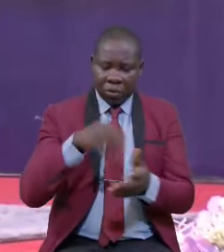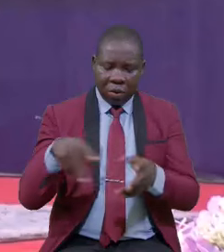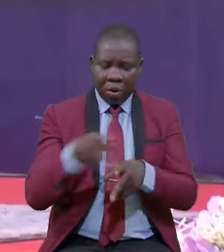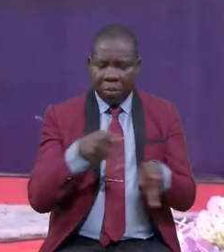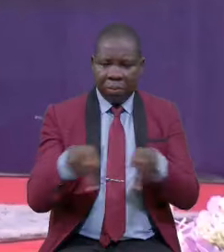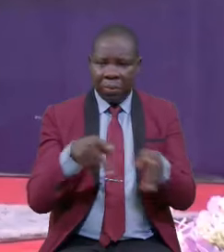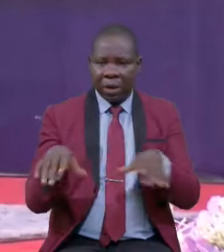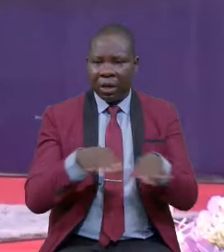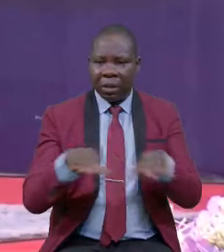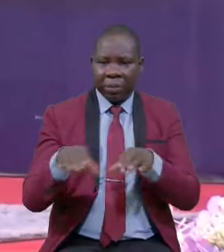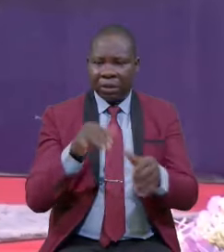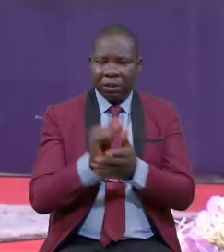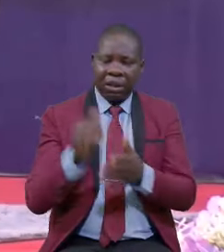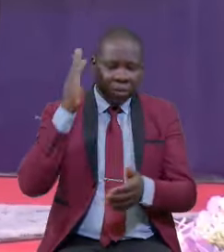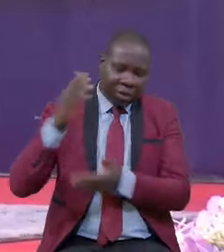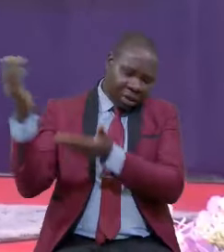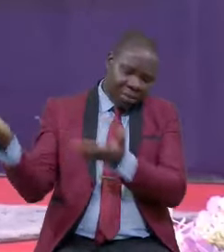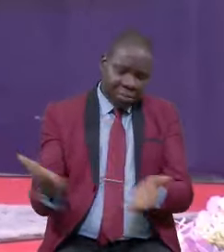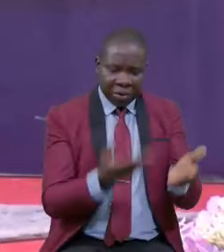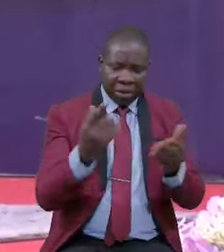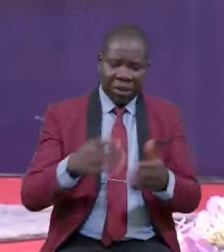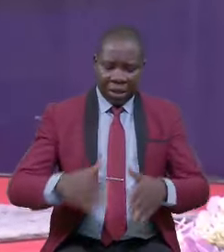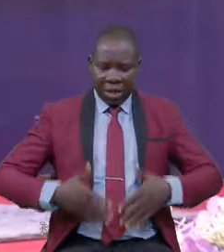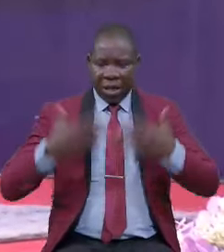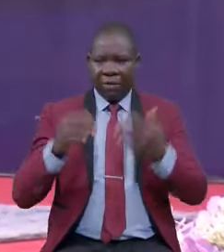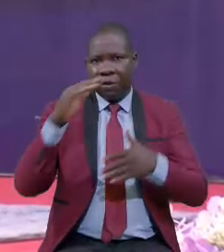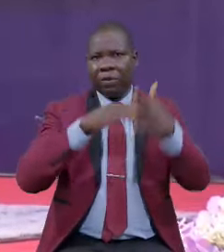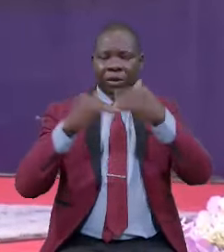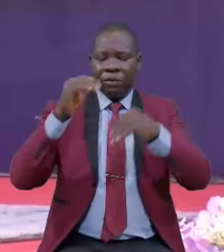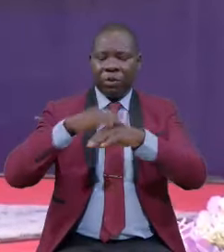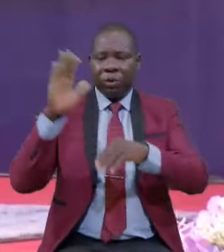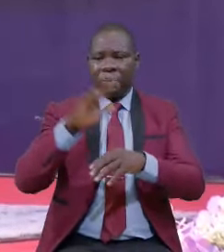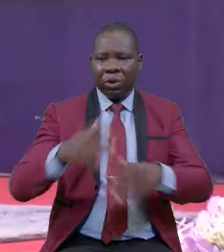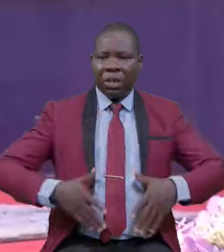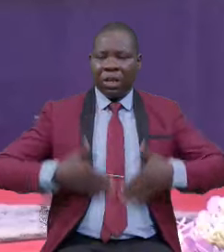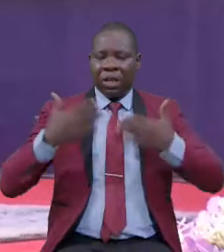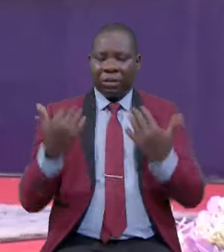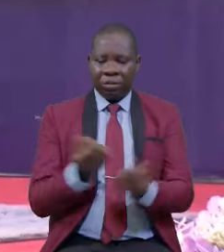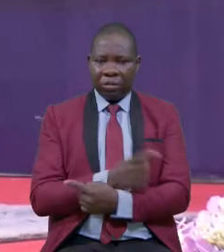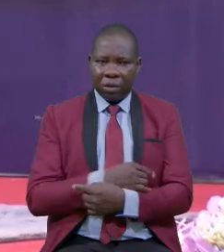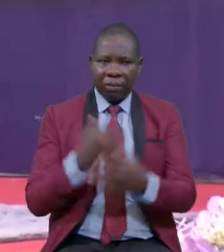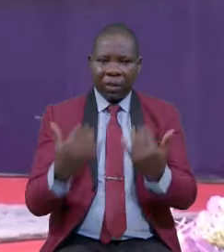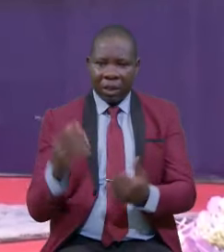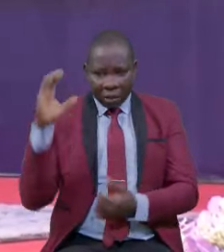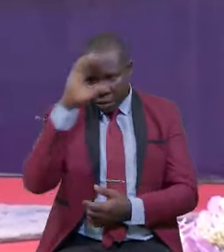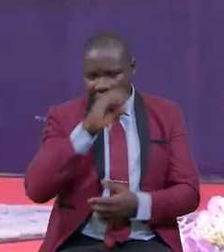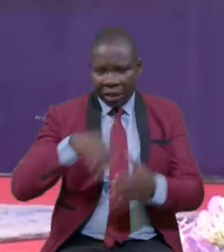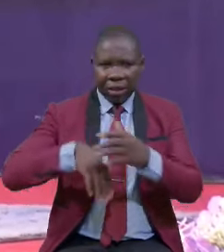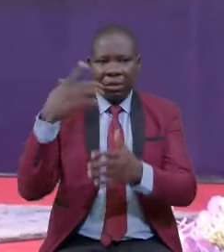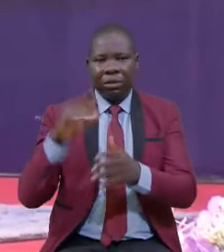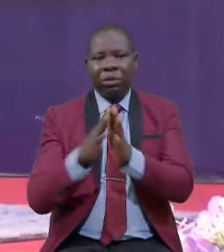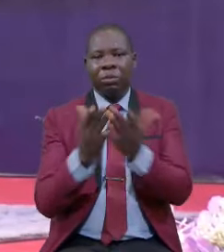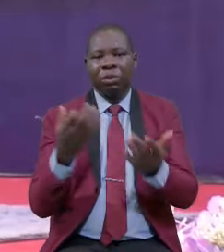of heaven on your life. Even today on earth, search out the book of the Lord and